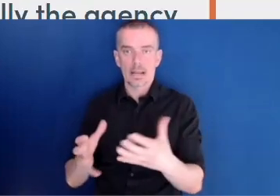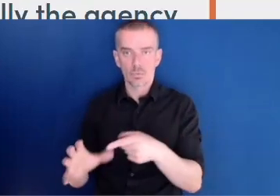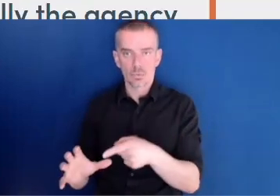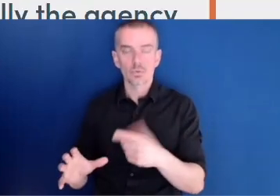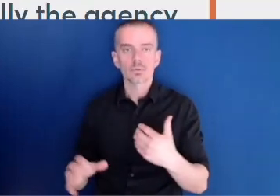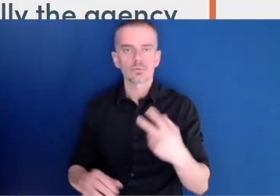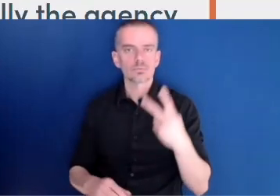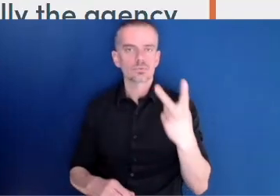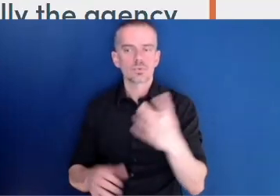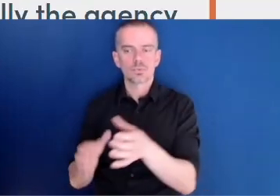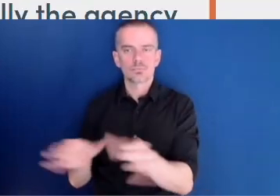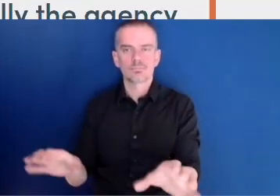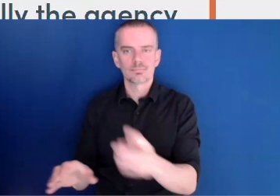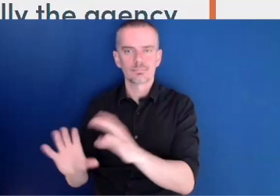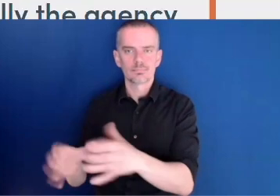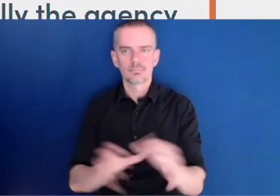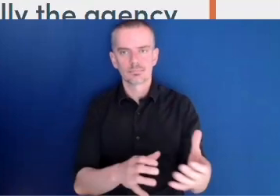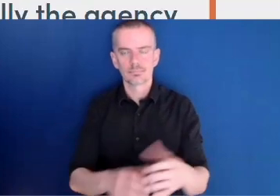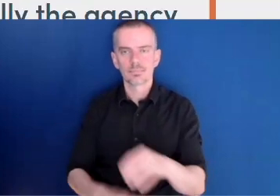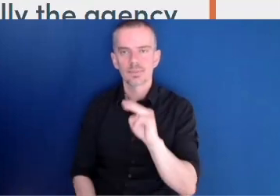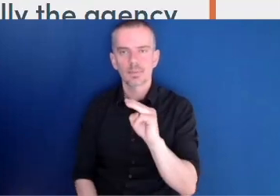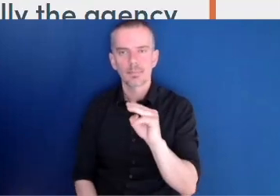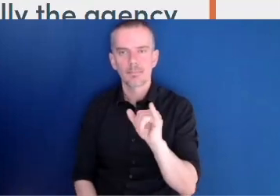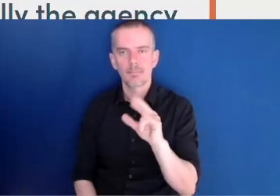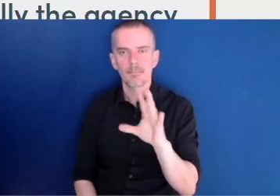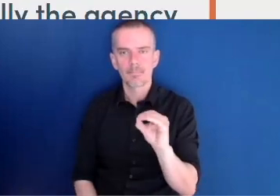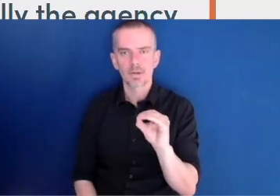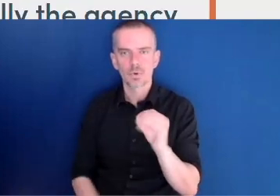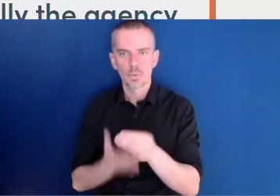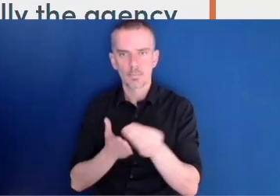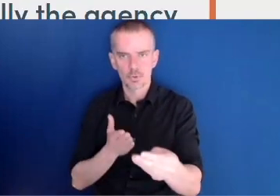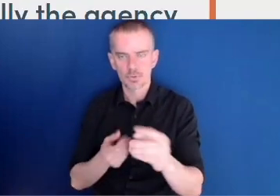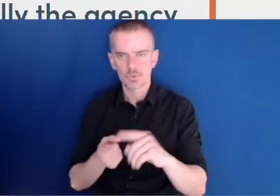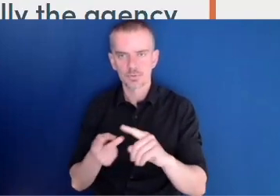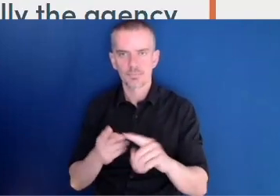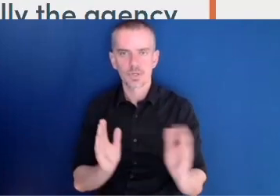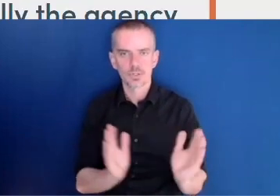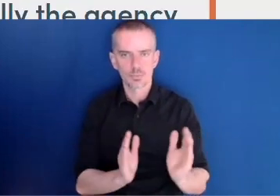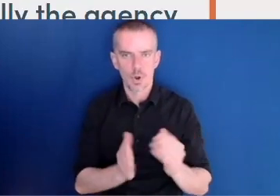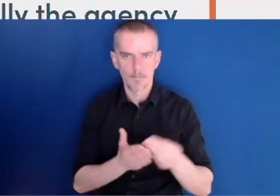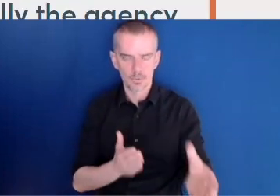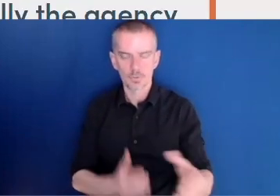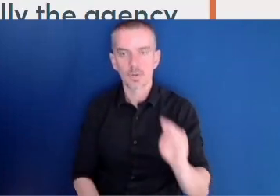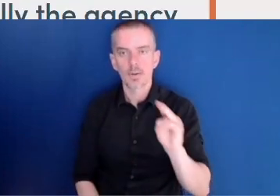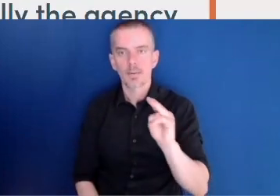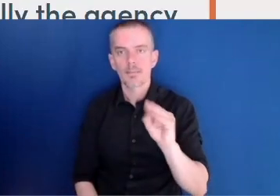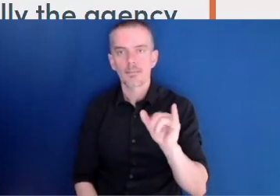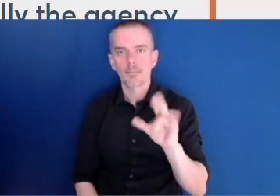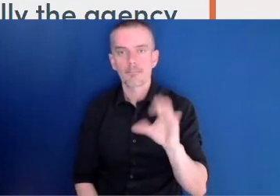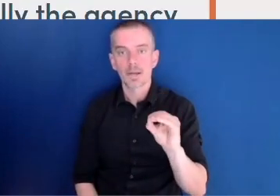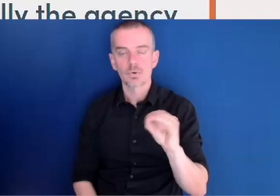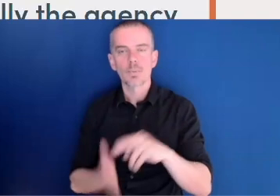two subcategories. There's micro purchases and there's small purchases. Micro purchases are below